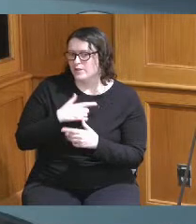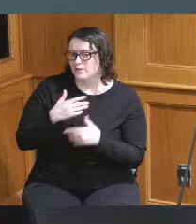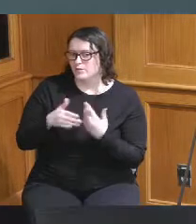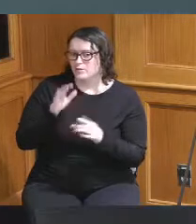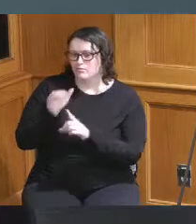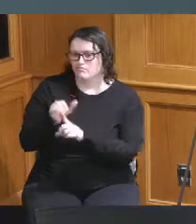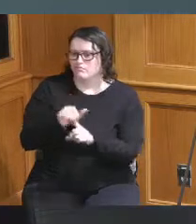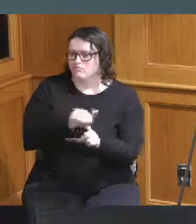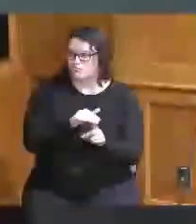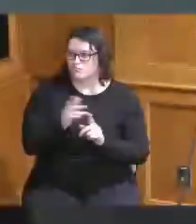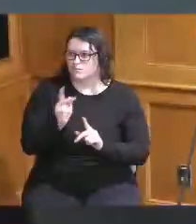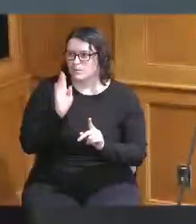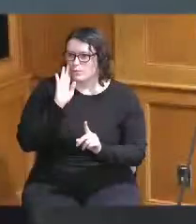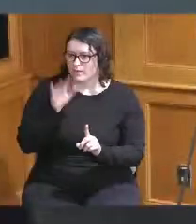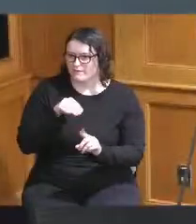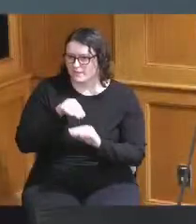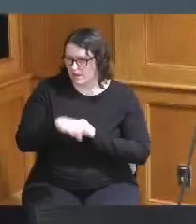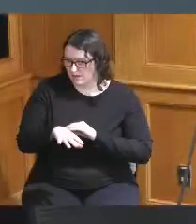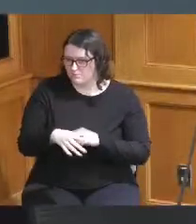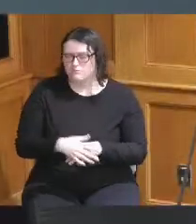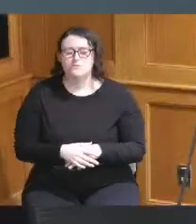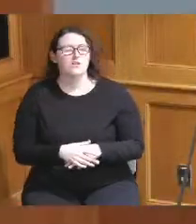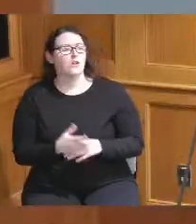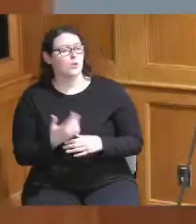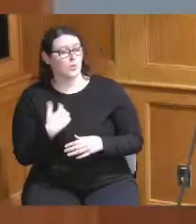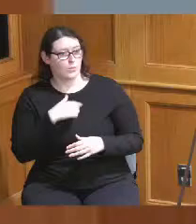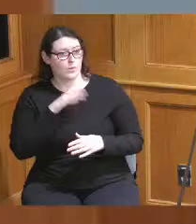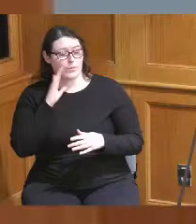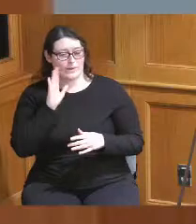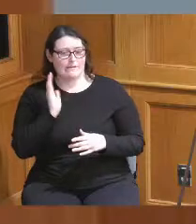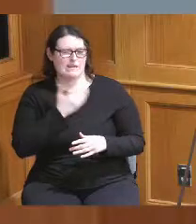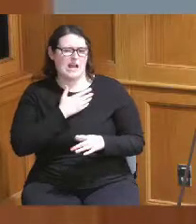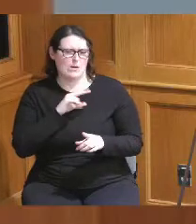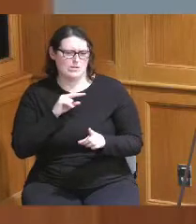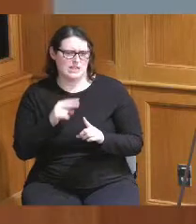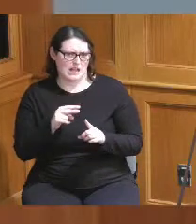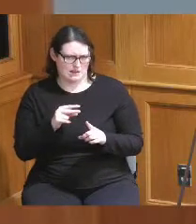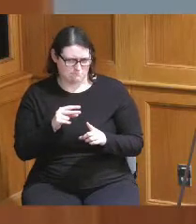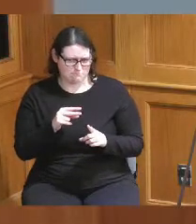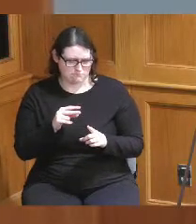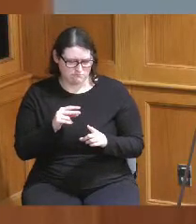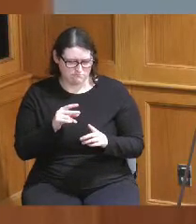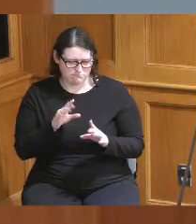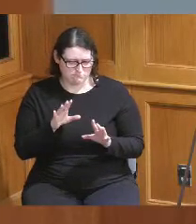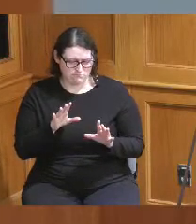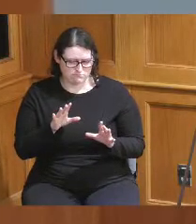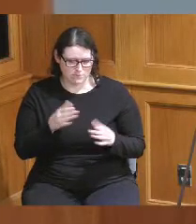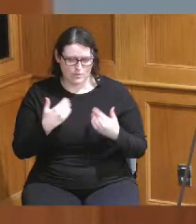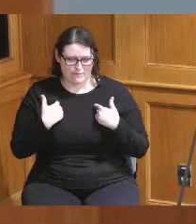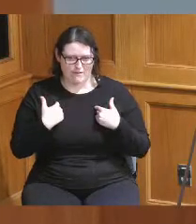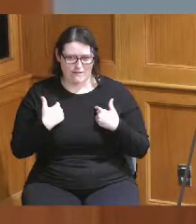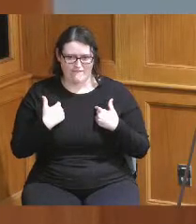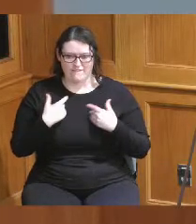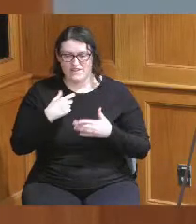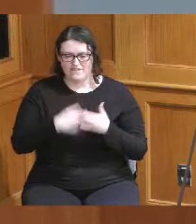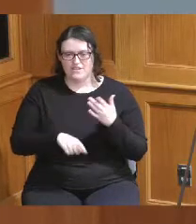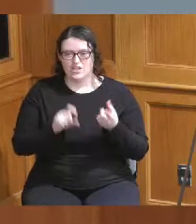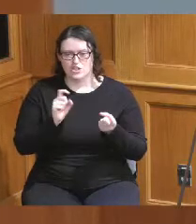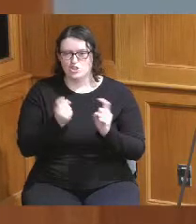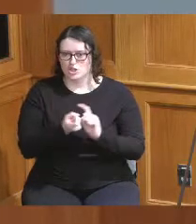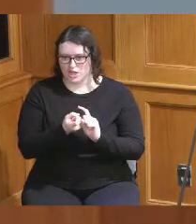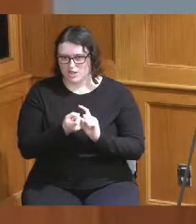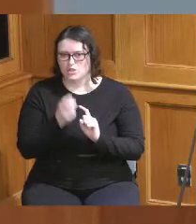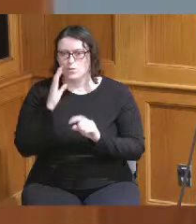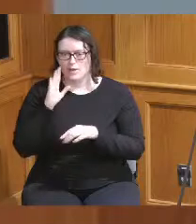it will impact? So we will, on our side, we have a fee change that we